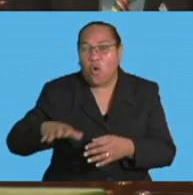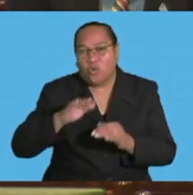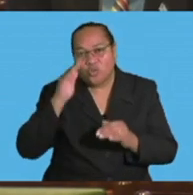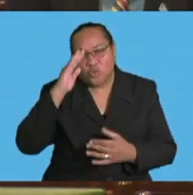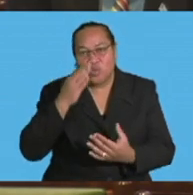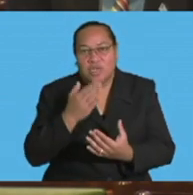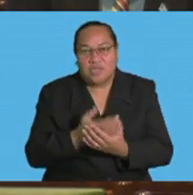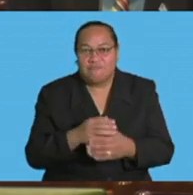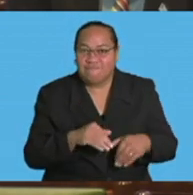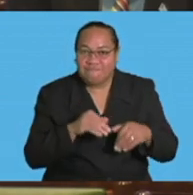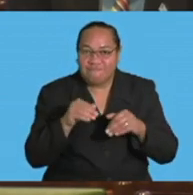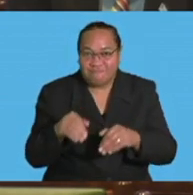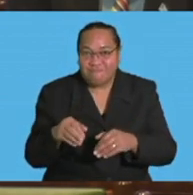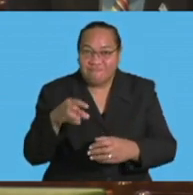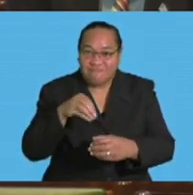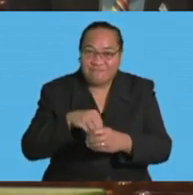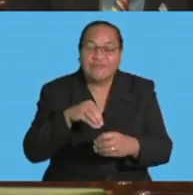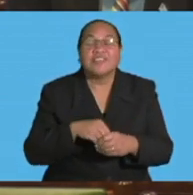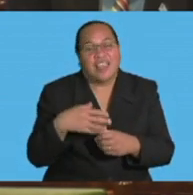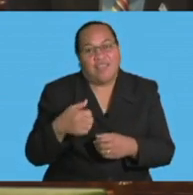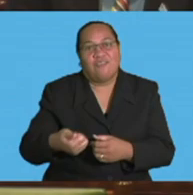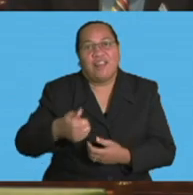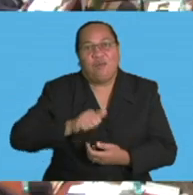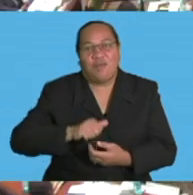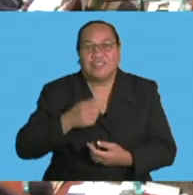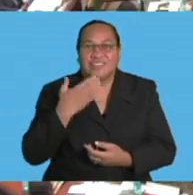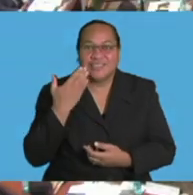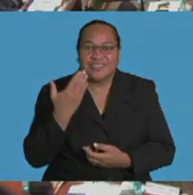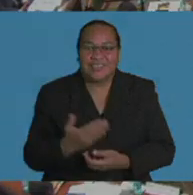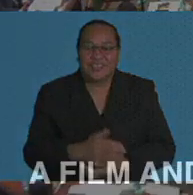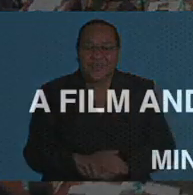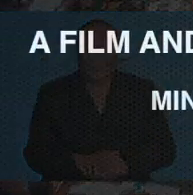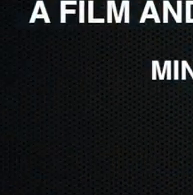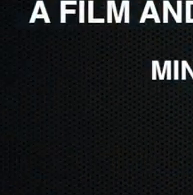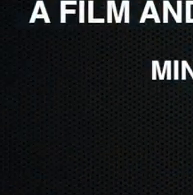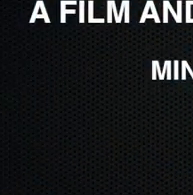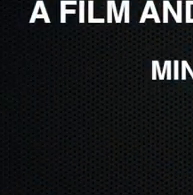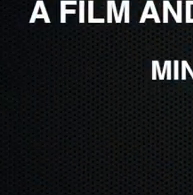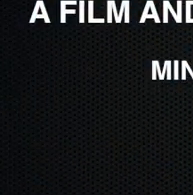were given their allowances. Thank you, Mr. Speaker. I thank the Honourable Minister.